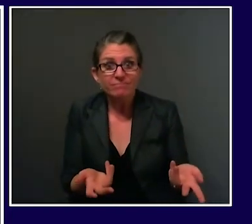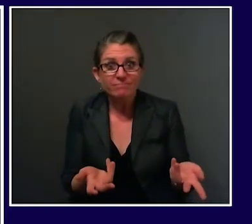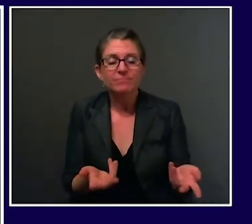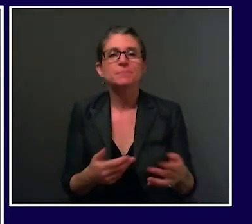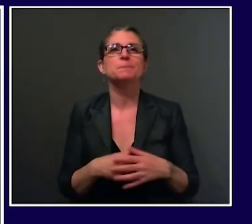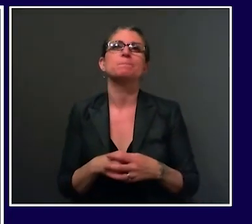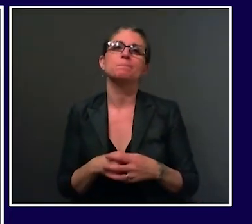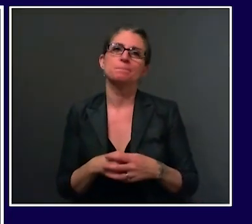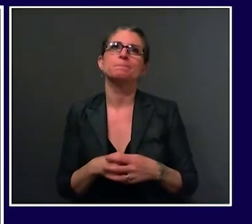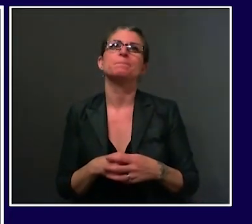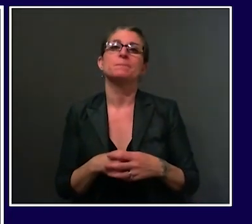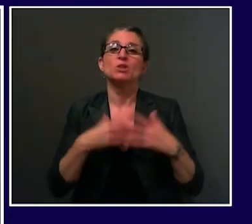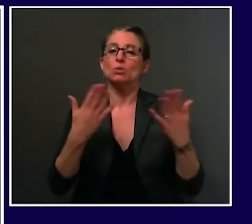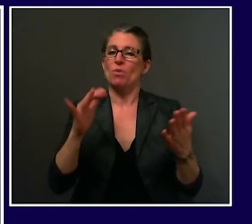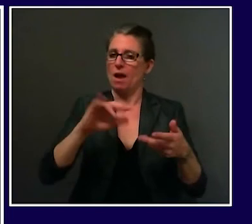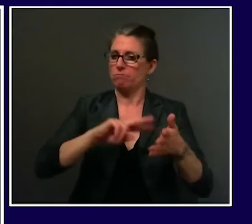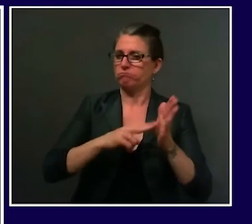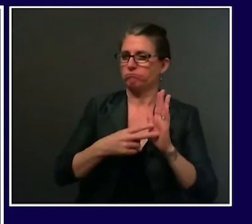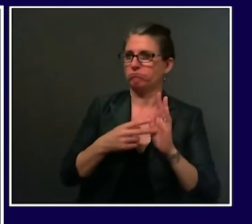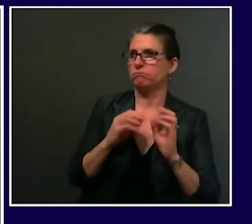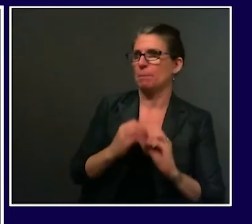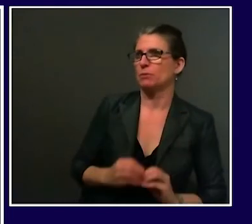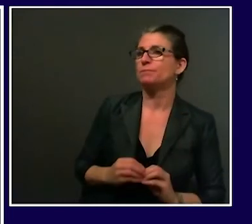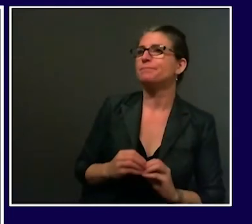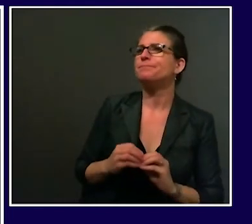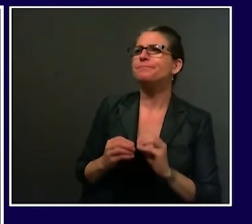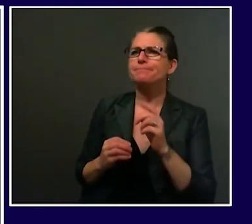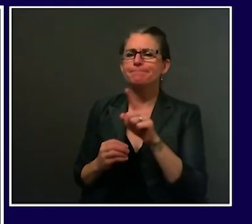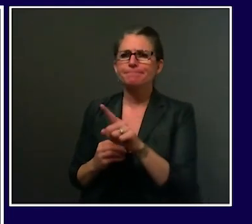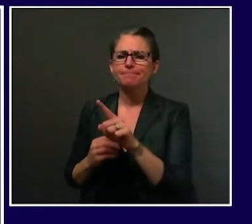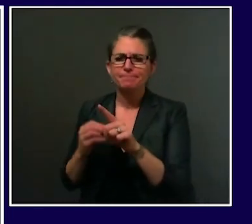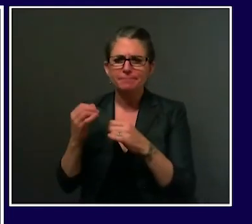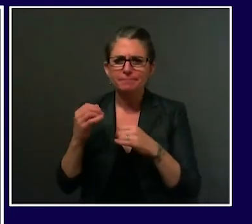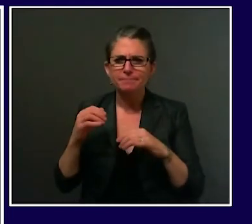I believe the next question goes to,